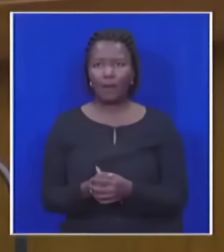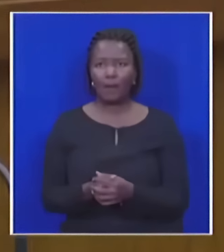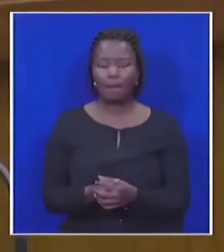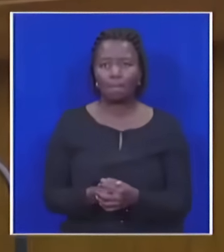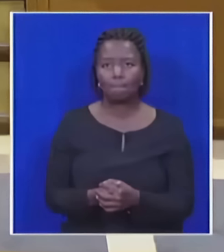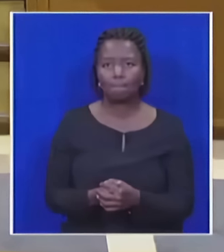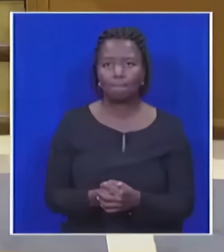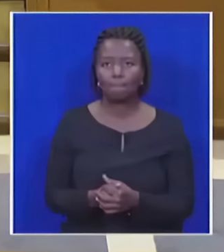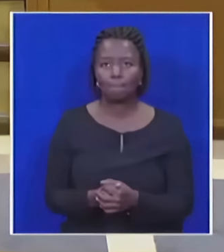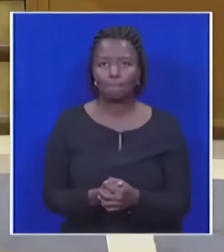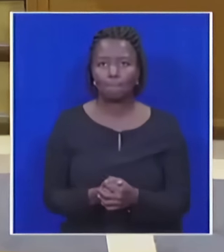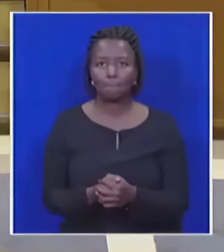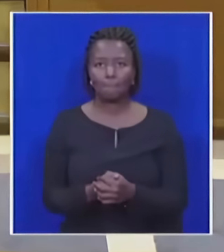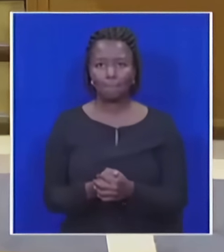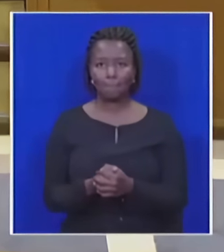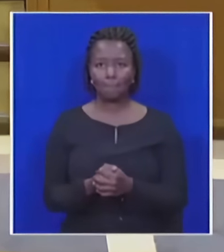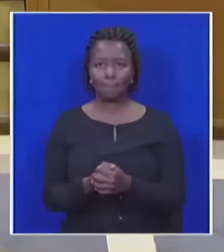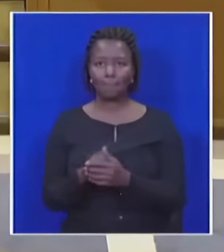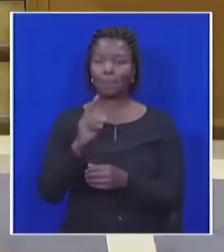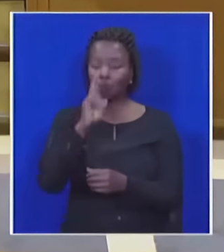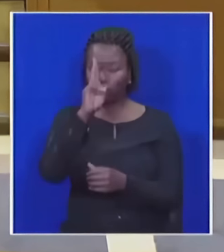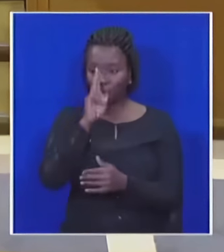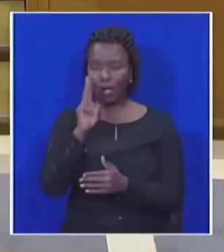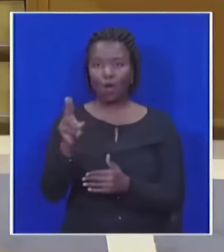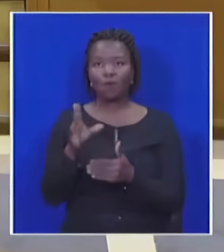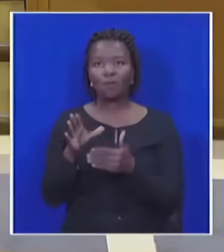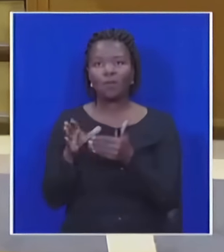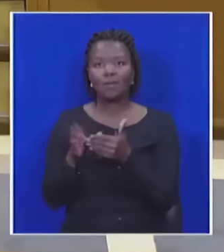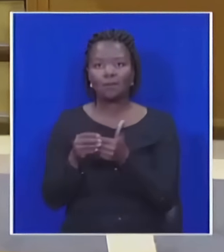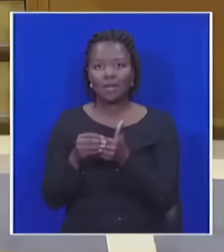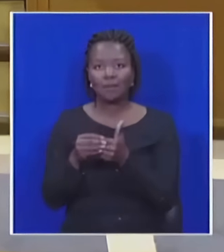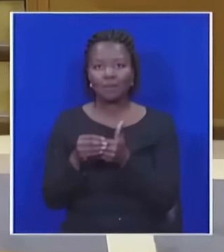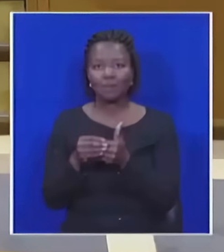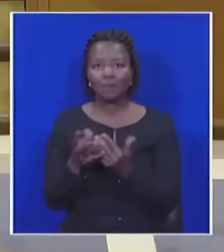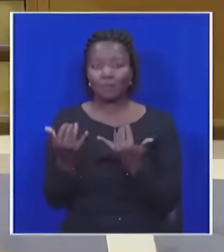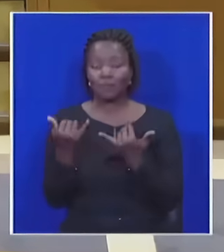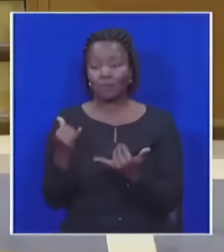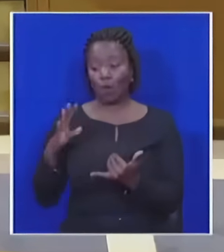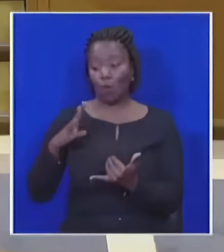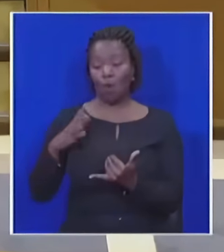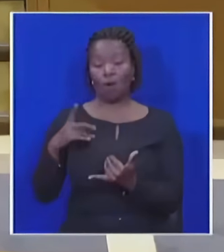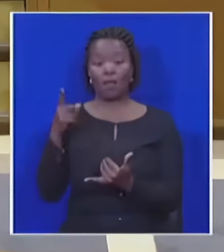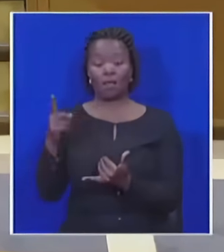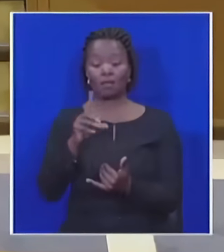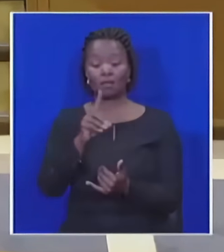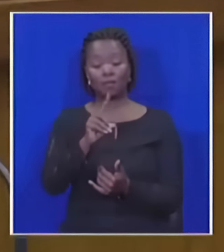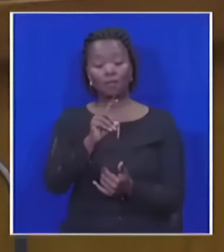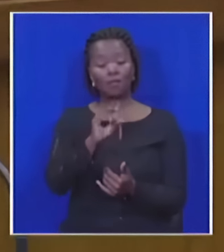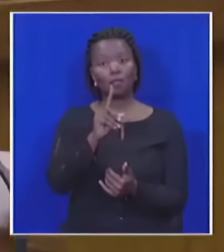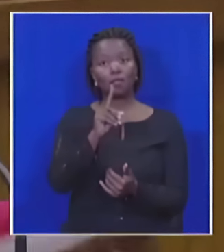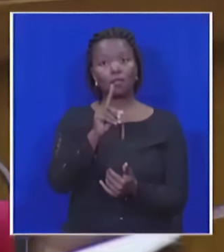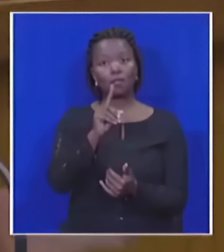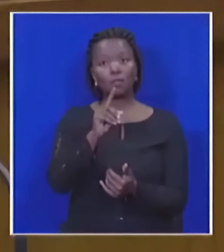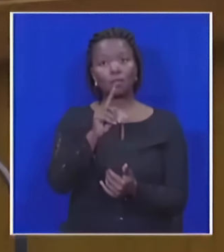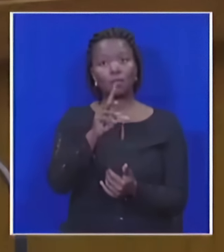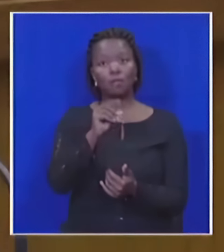Now, Honorable we member. know that the only reason Dudu Myeni is retained in the board is